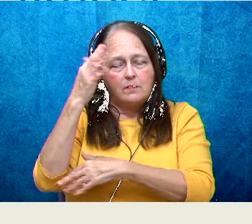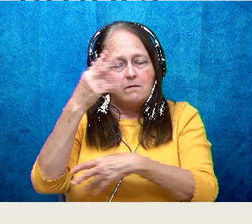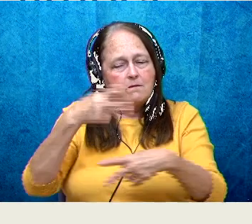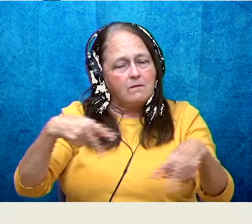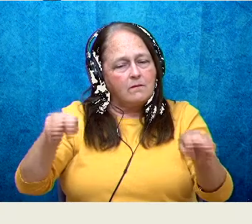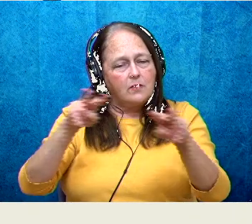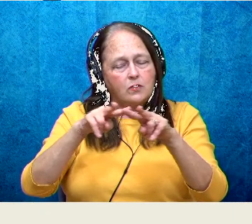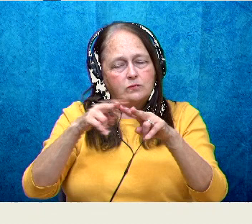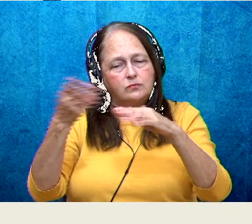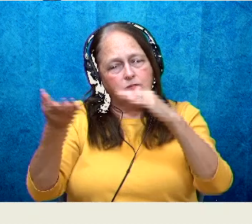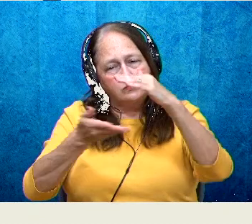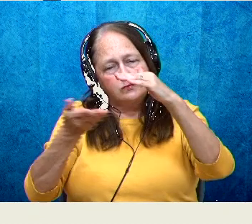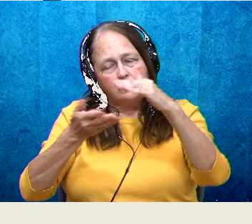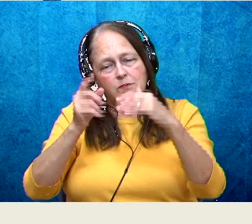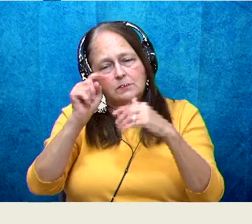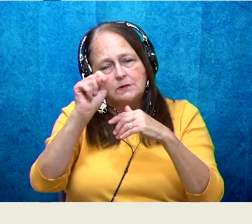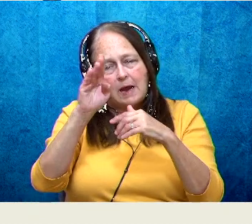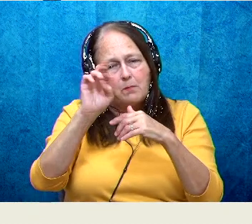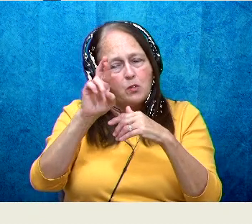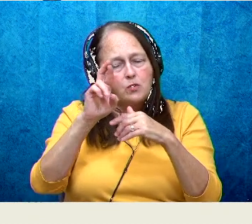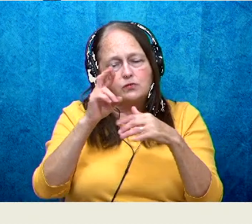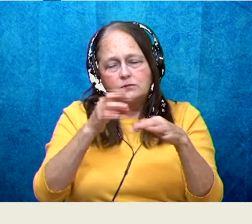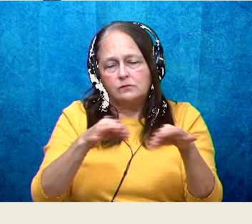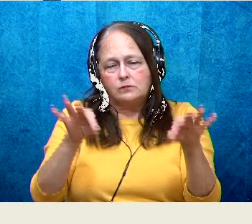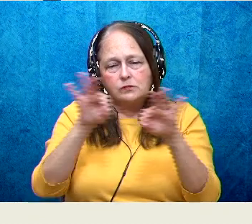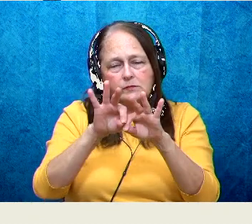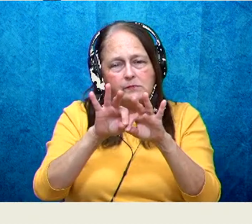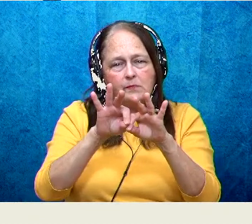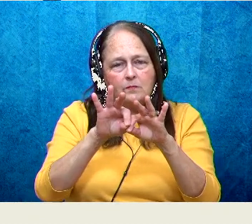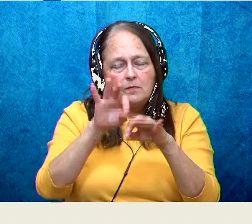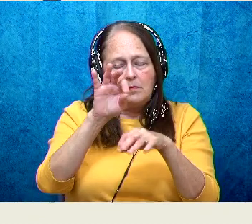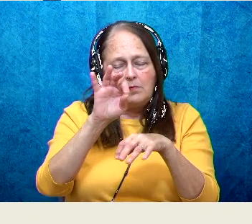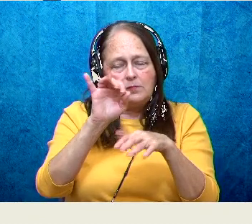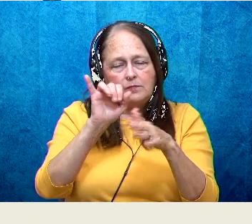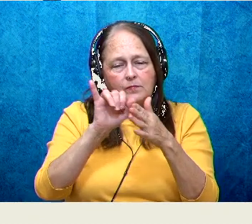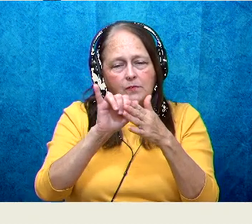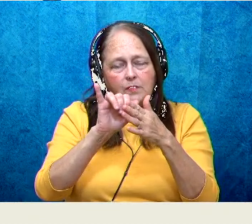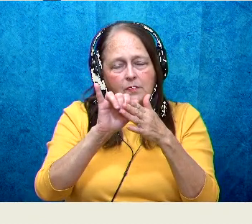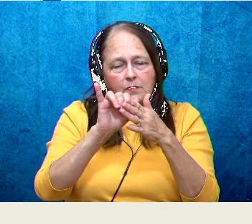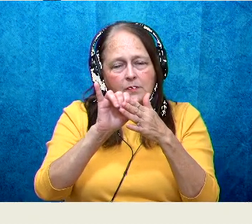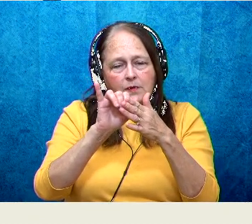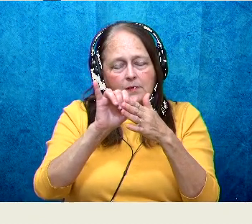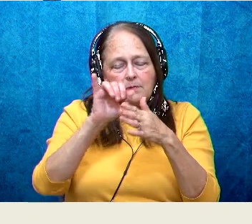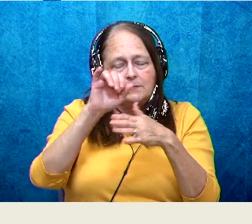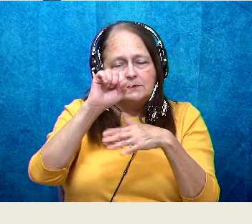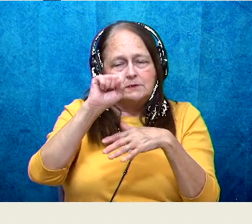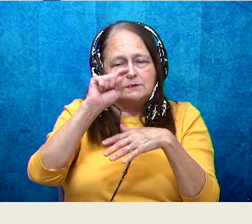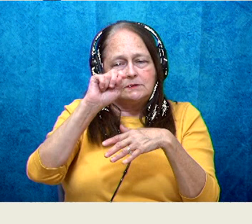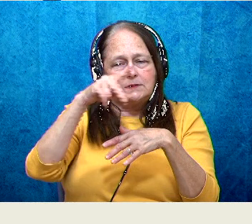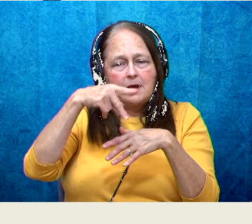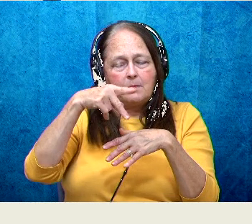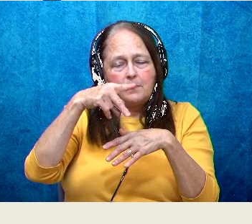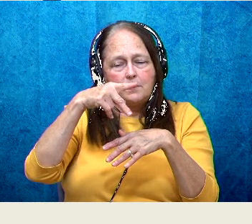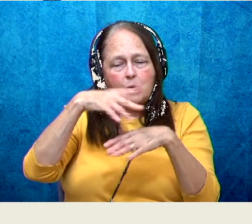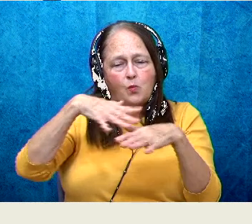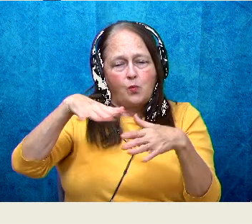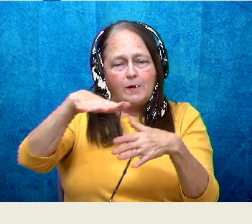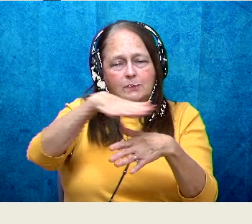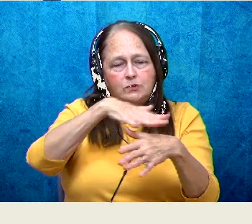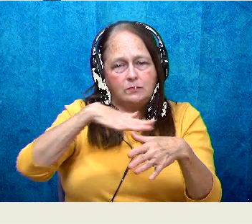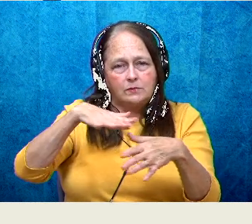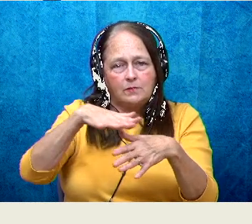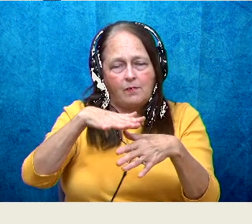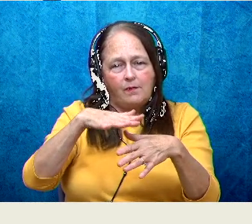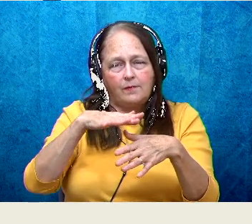valuable timber resources. And then we have the steppe region. These are low-lying plains, large expanses